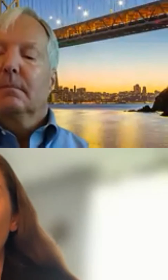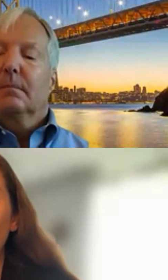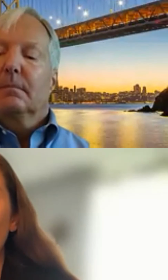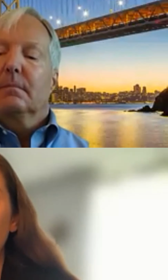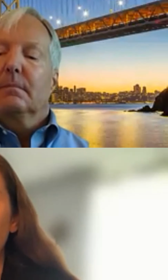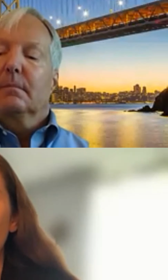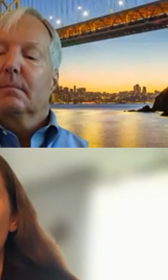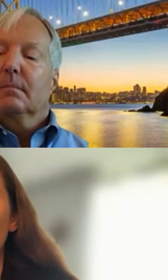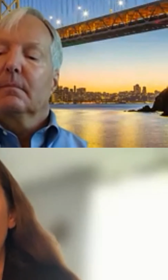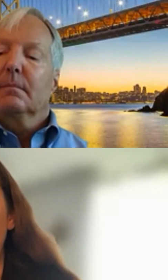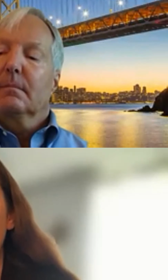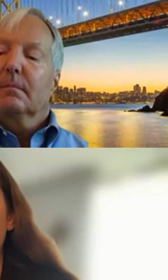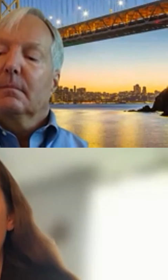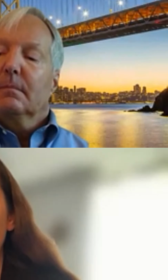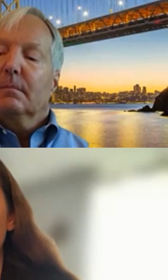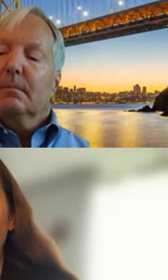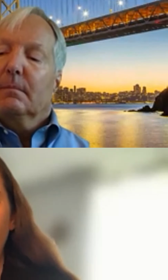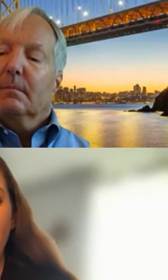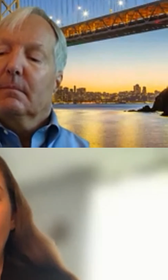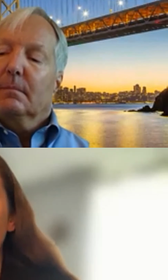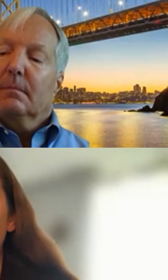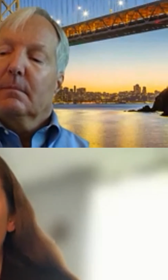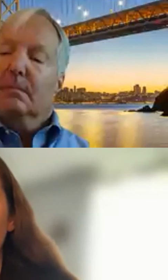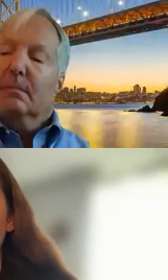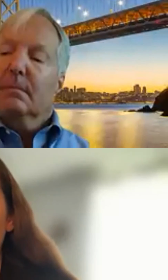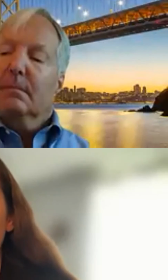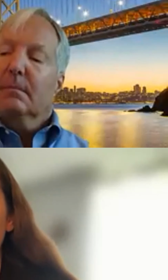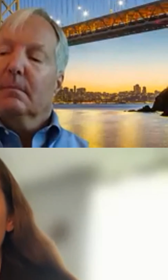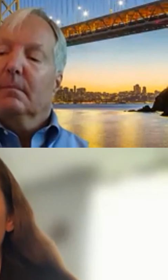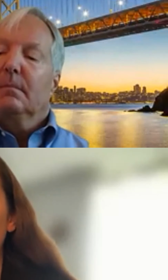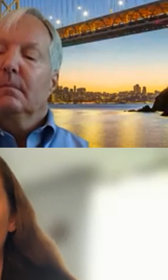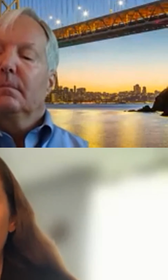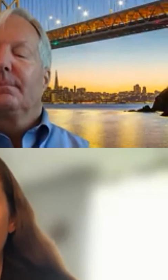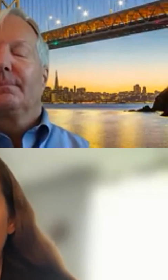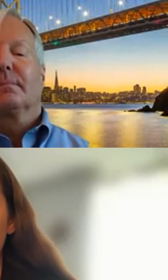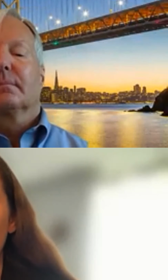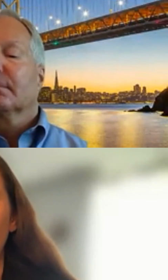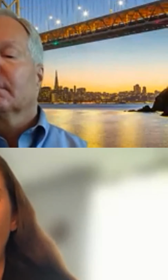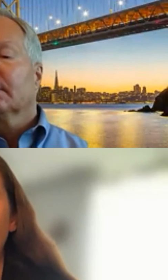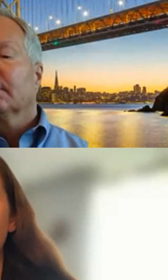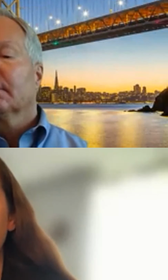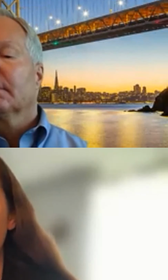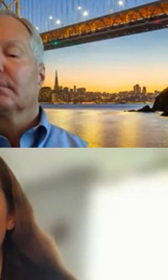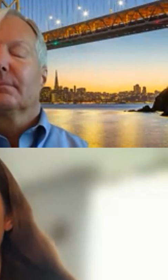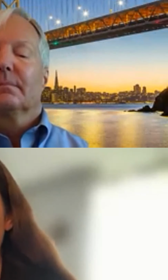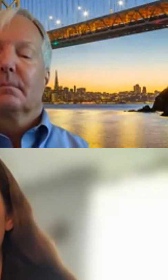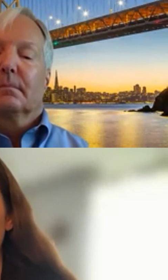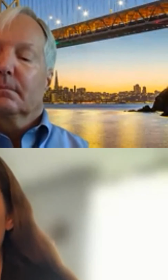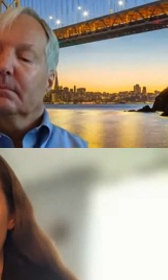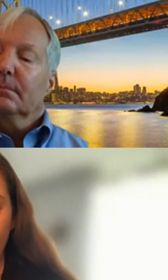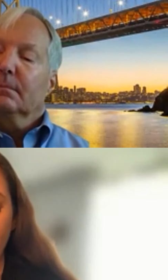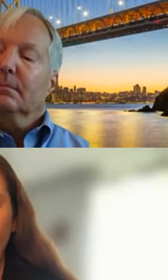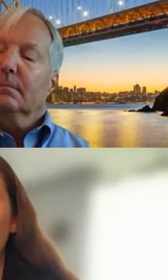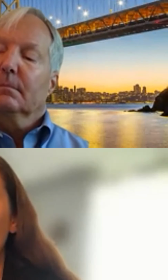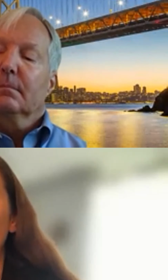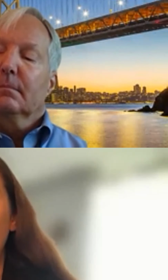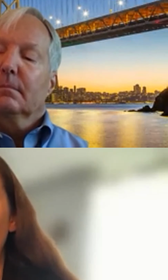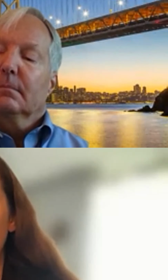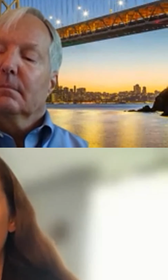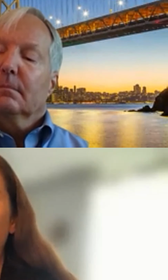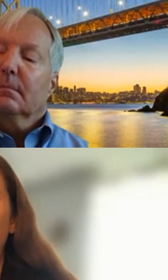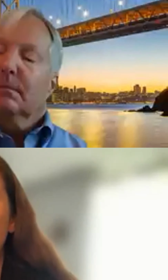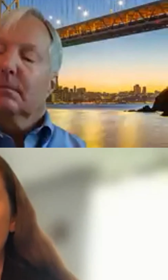a huge difference between knowing that medical jargon and talking through what I just did. We're in the homes. We're the eyes and ears of medical professionals.